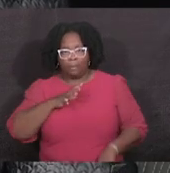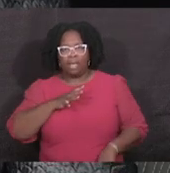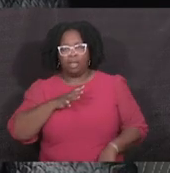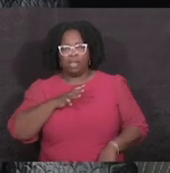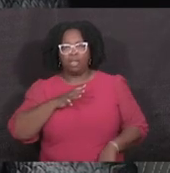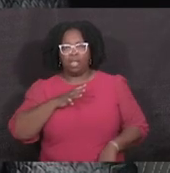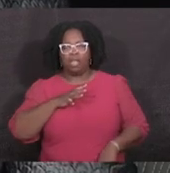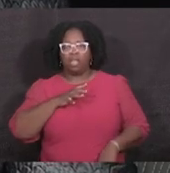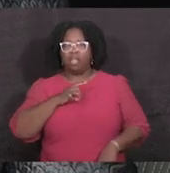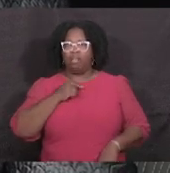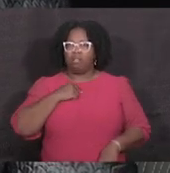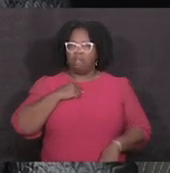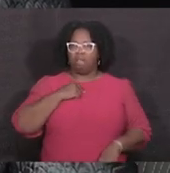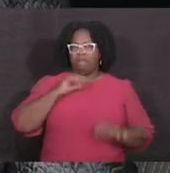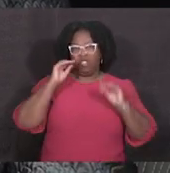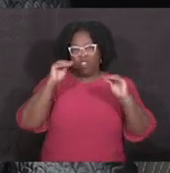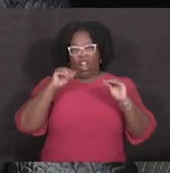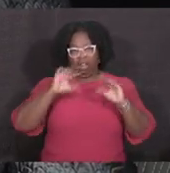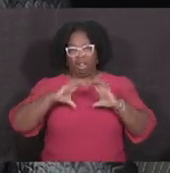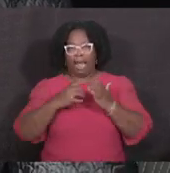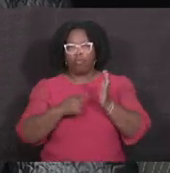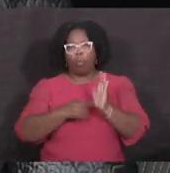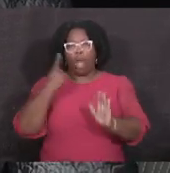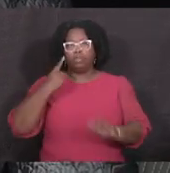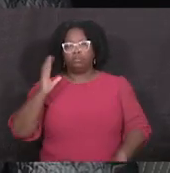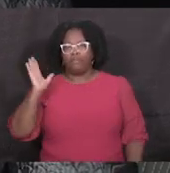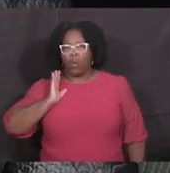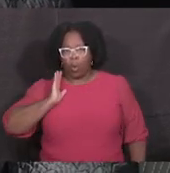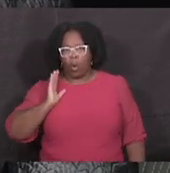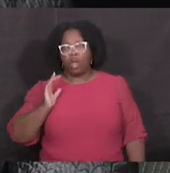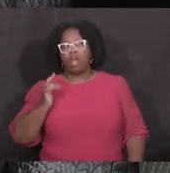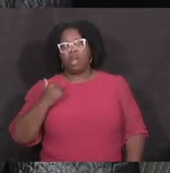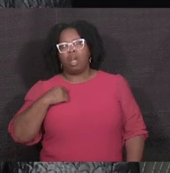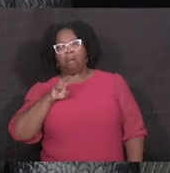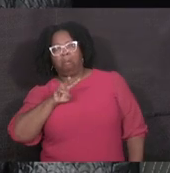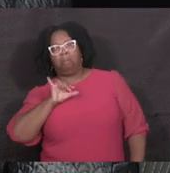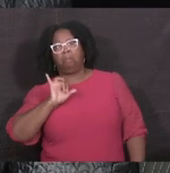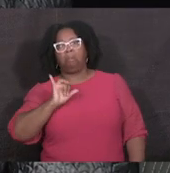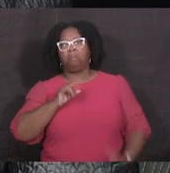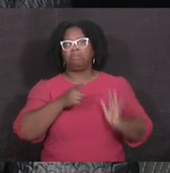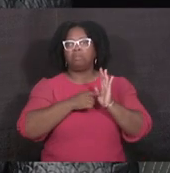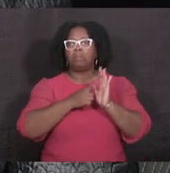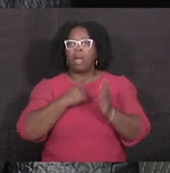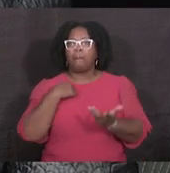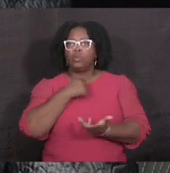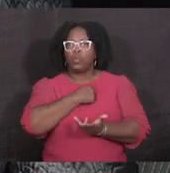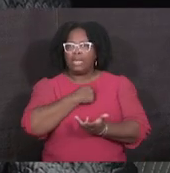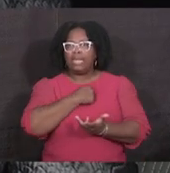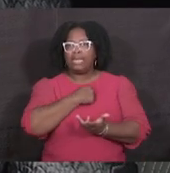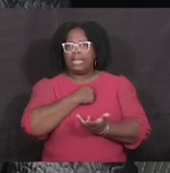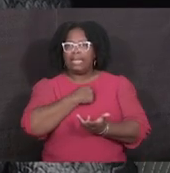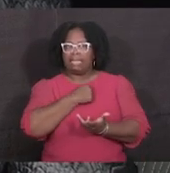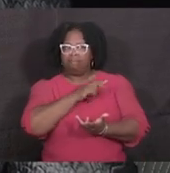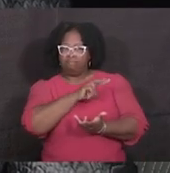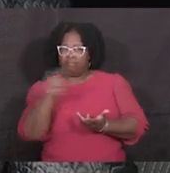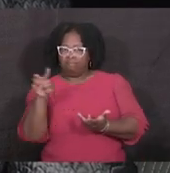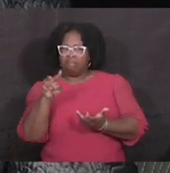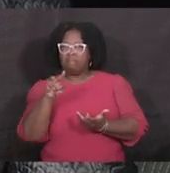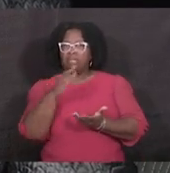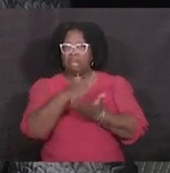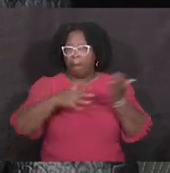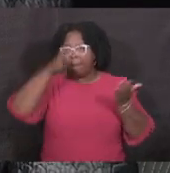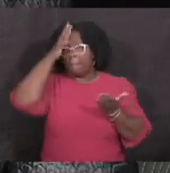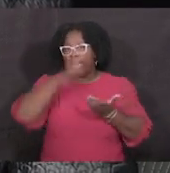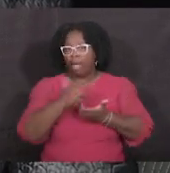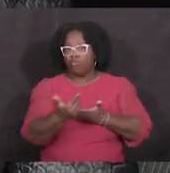what I find, I've taught this class once before, is that sometimes we have people who join the class who are male who